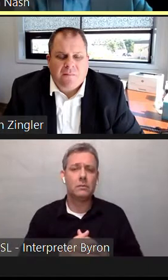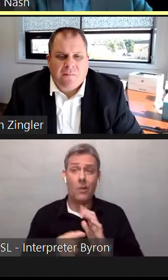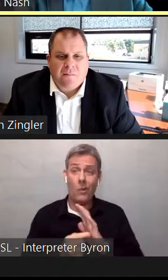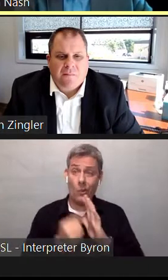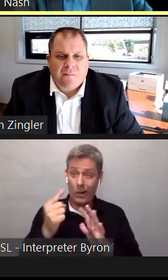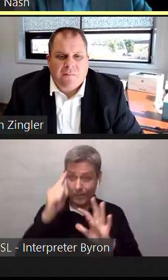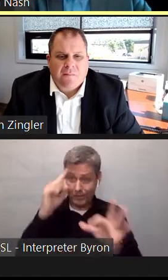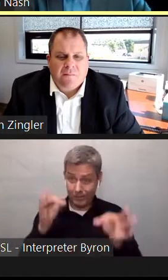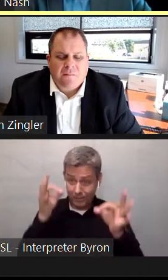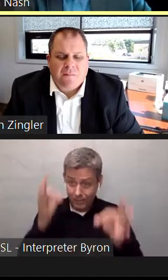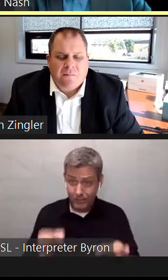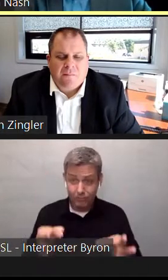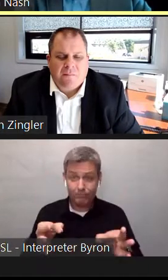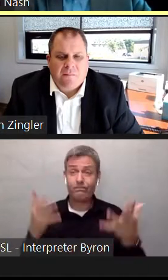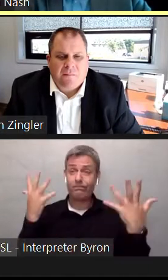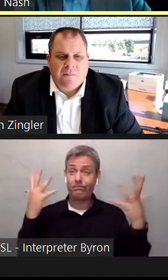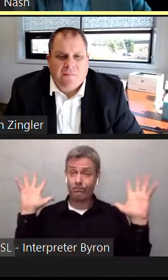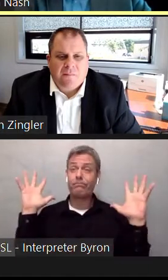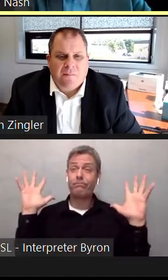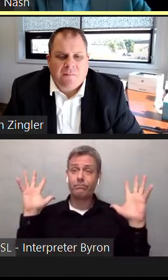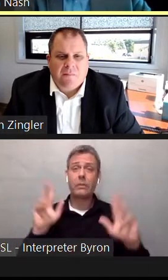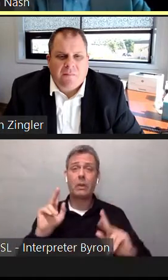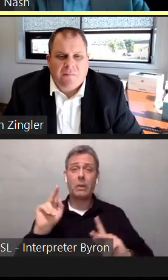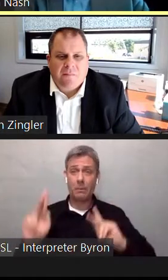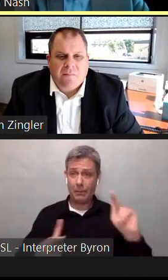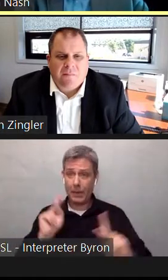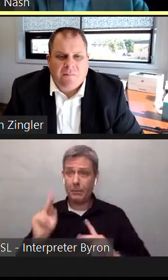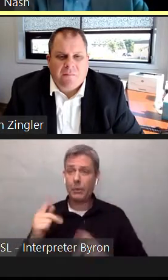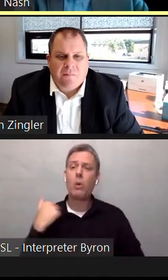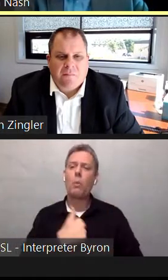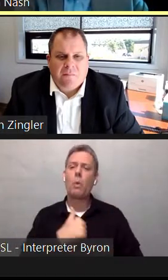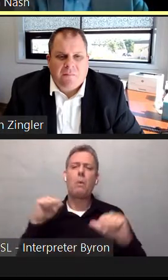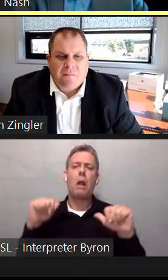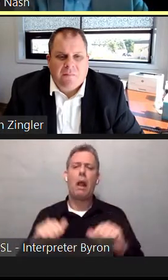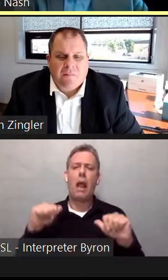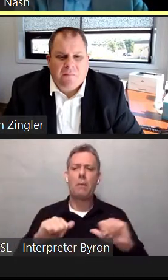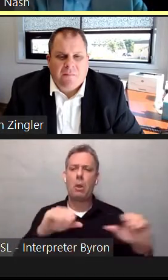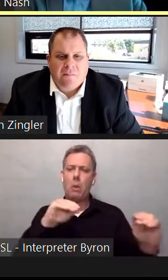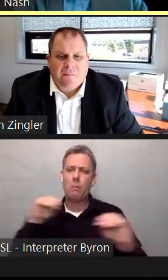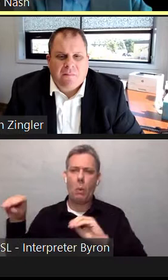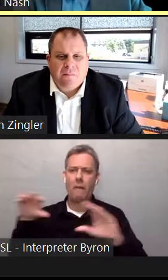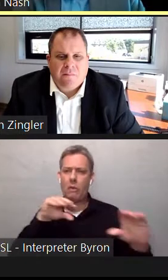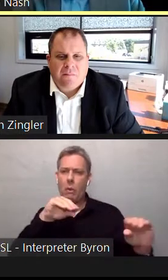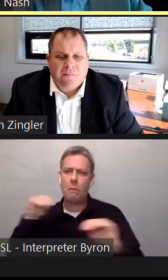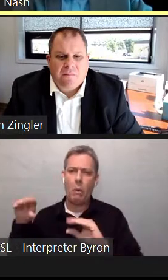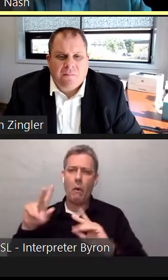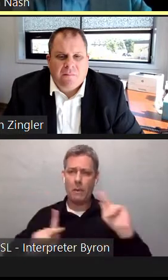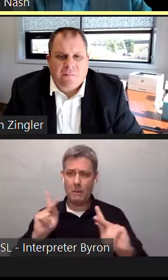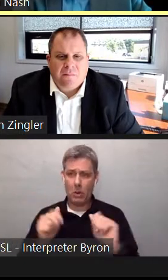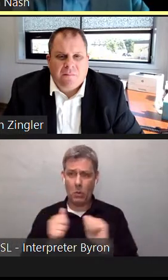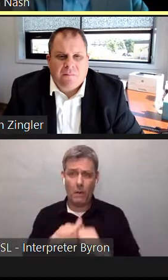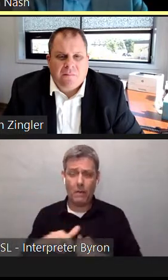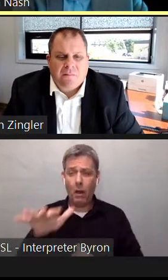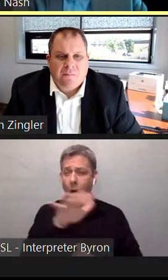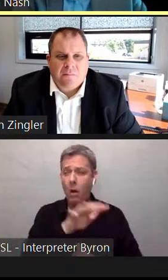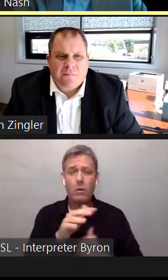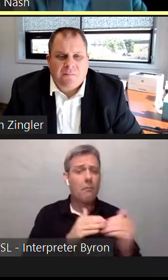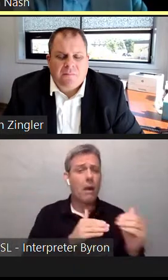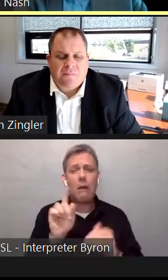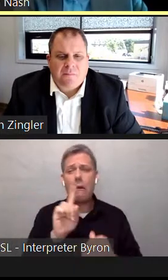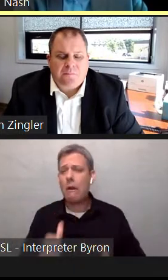again, just for people in congregate settings, we were able to move people in all settings, regardless of where they're living, at